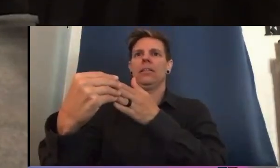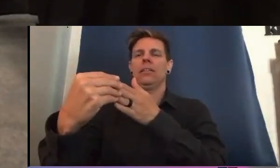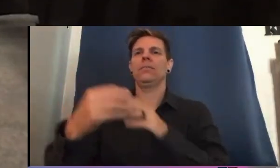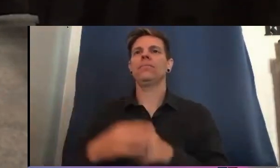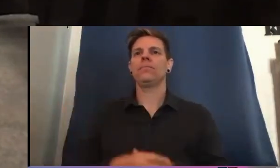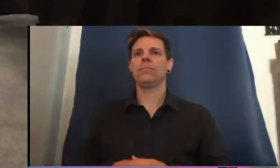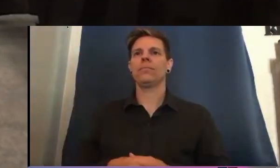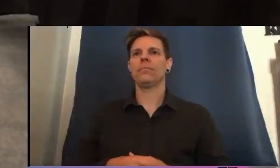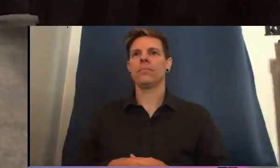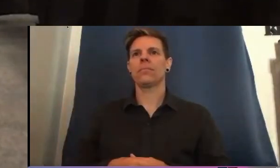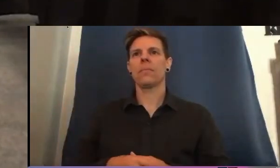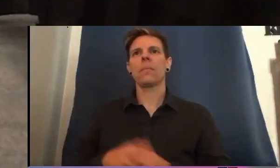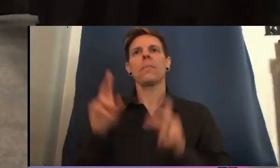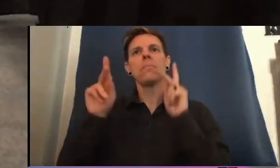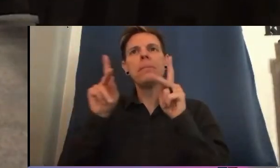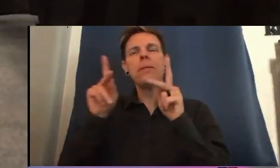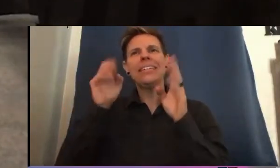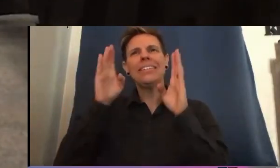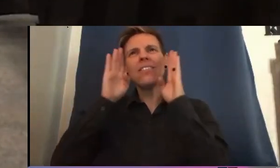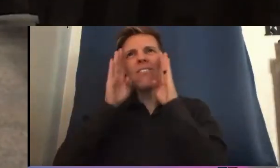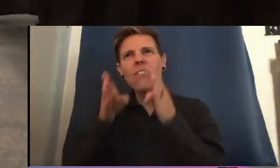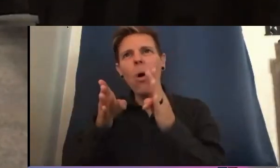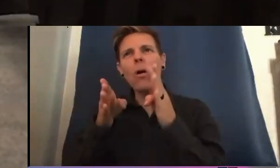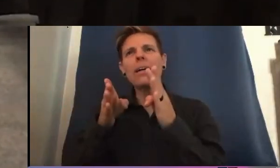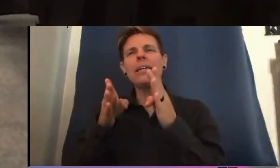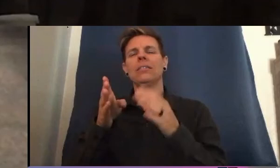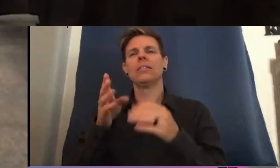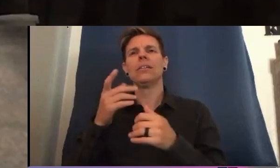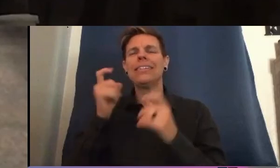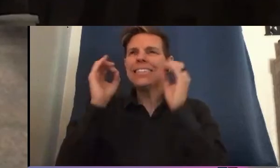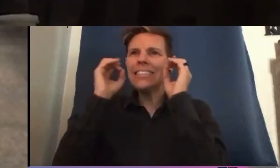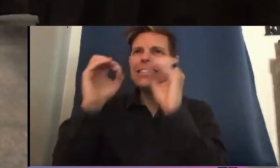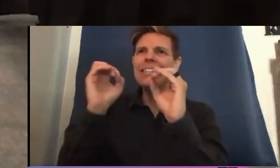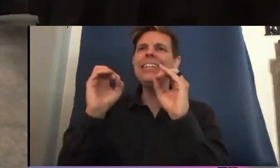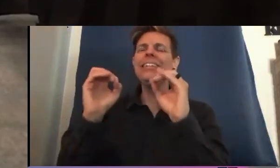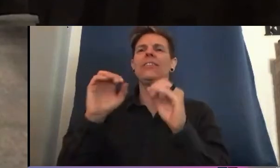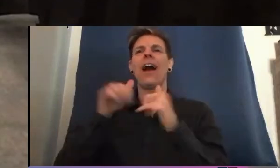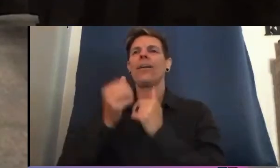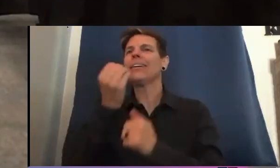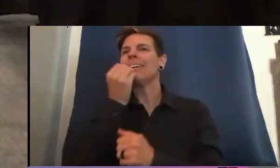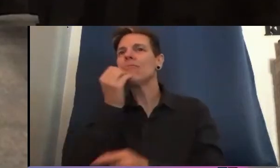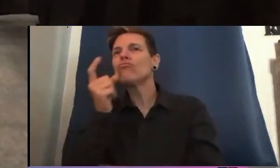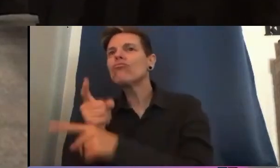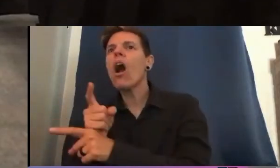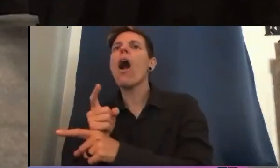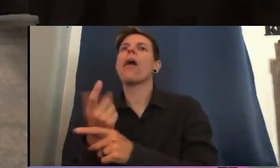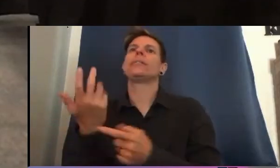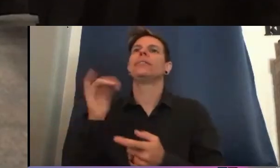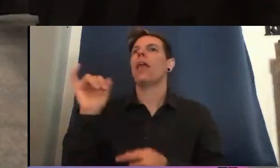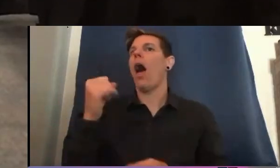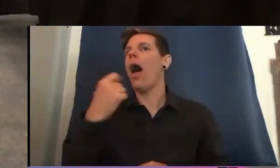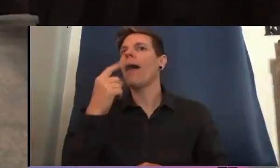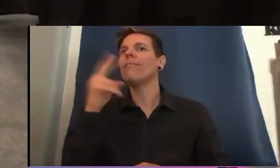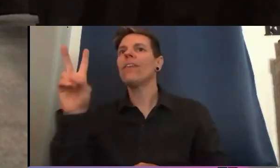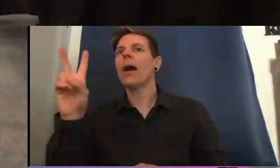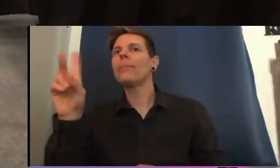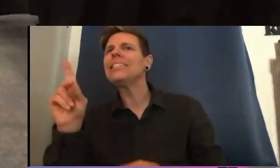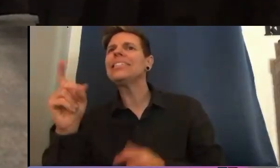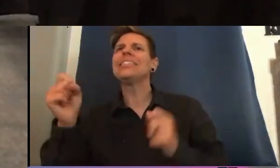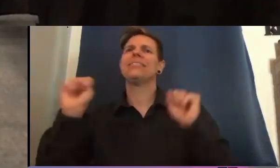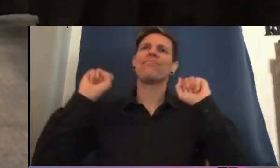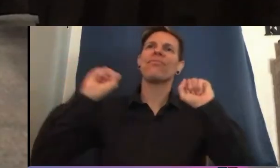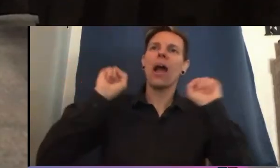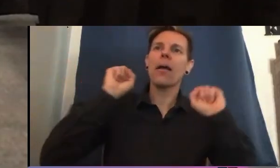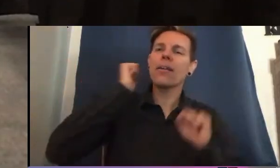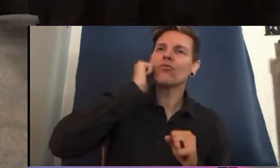focused on. Have we been teaching people how to eat healthier, get more vitamin D, and incorporate exercise into their daily lives? Over this